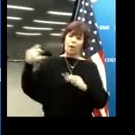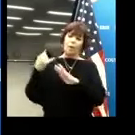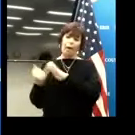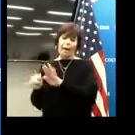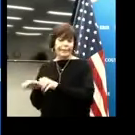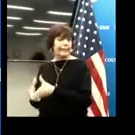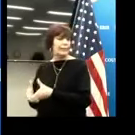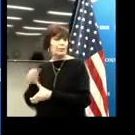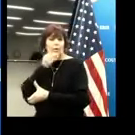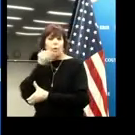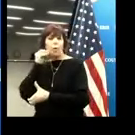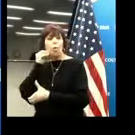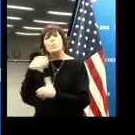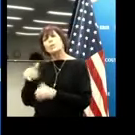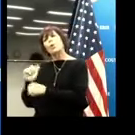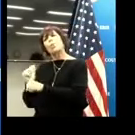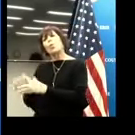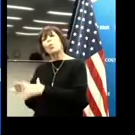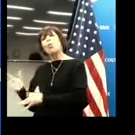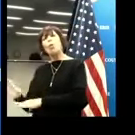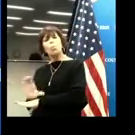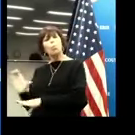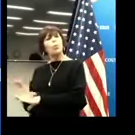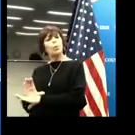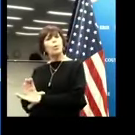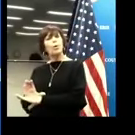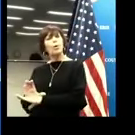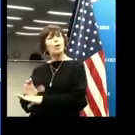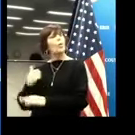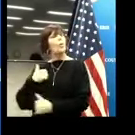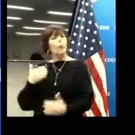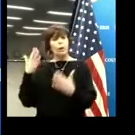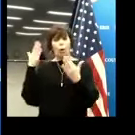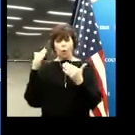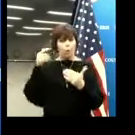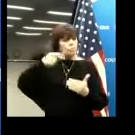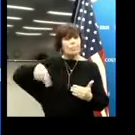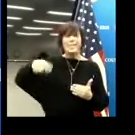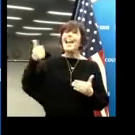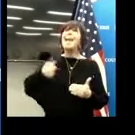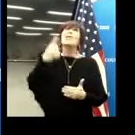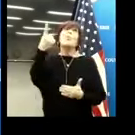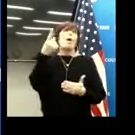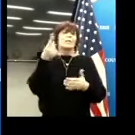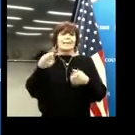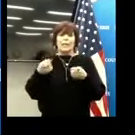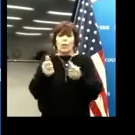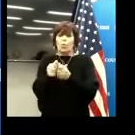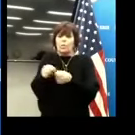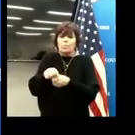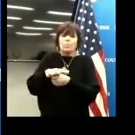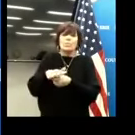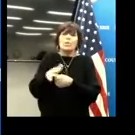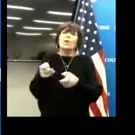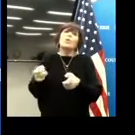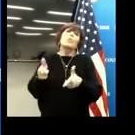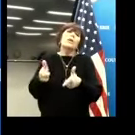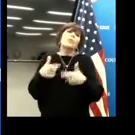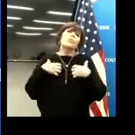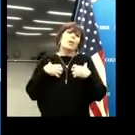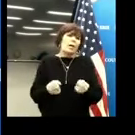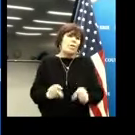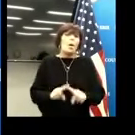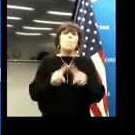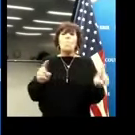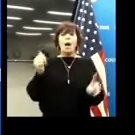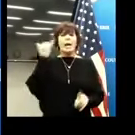at home, still doing work through the computer, and we wish Bill Gary and anyone else who's dealing with COVID-19 a quick recovery. But if